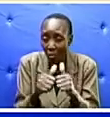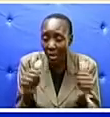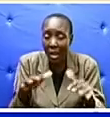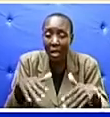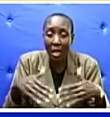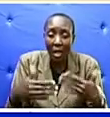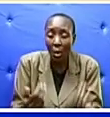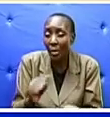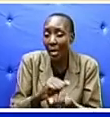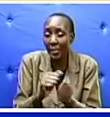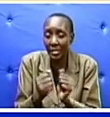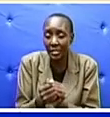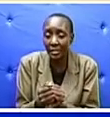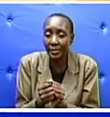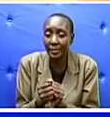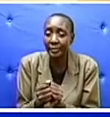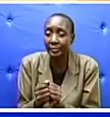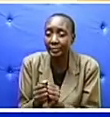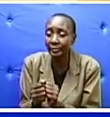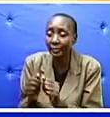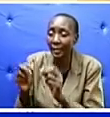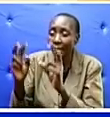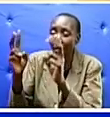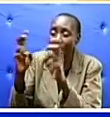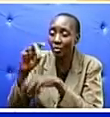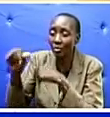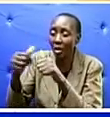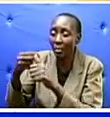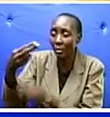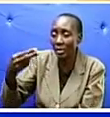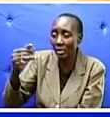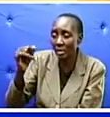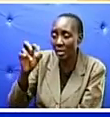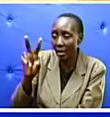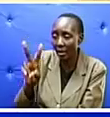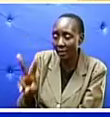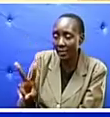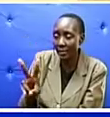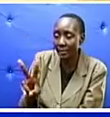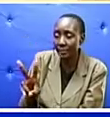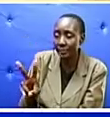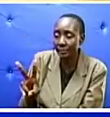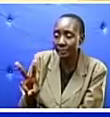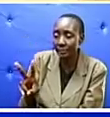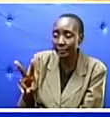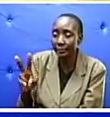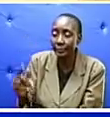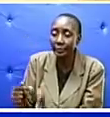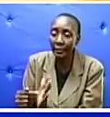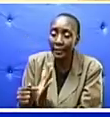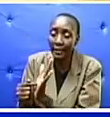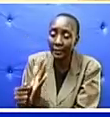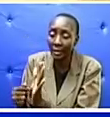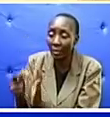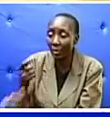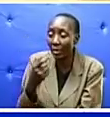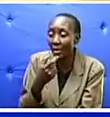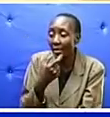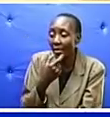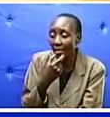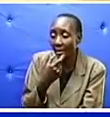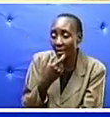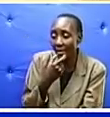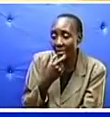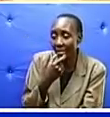diversified? You know the issue about this HIV, when they found, for example, in Nyanza, it is